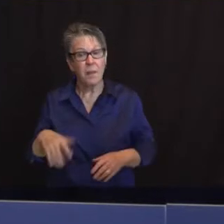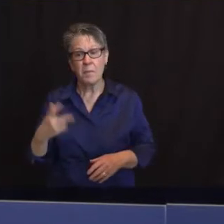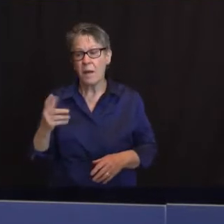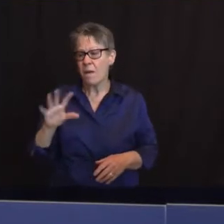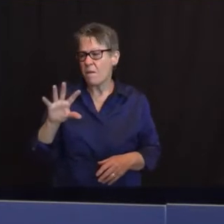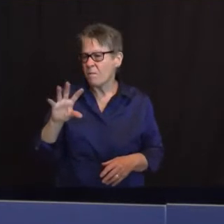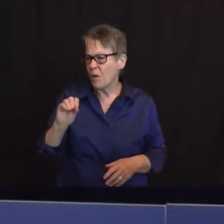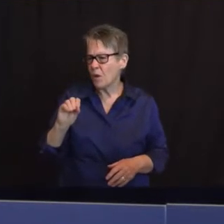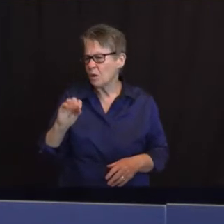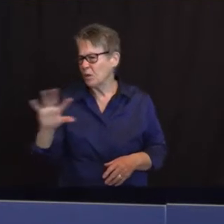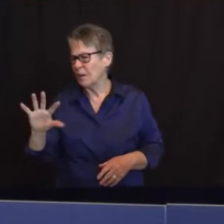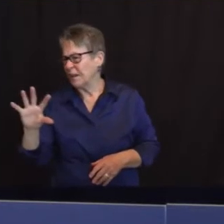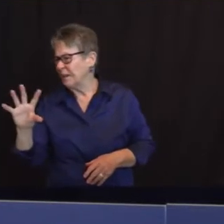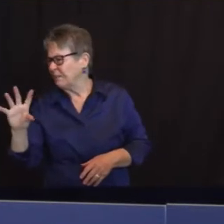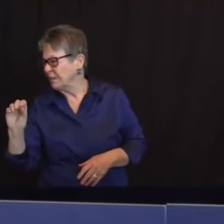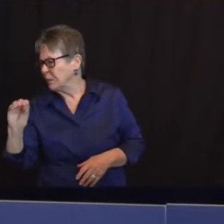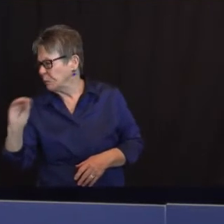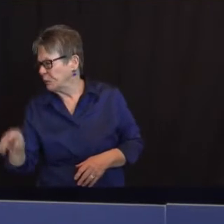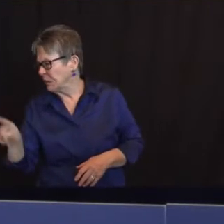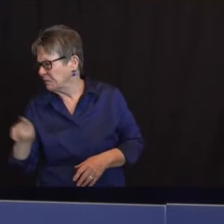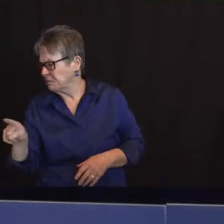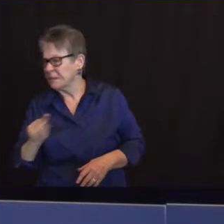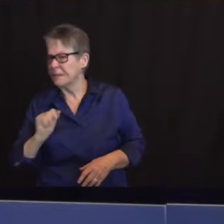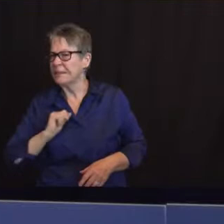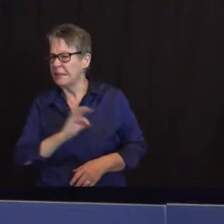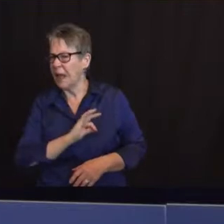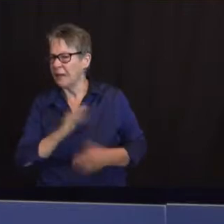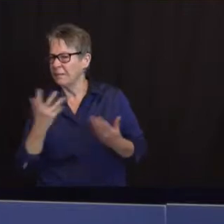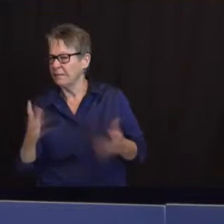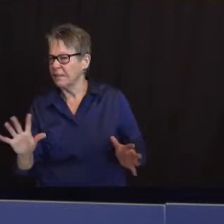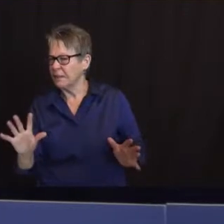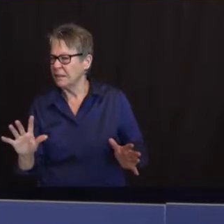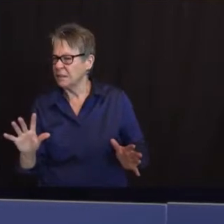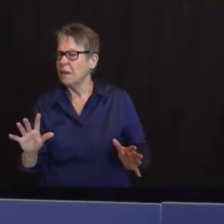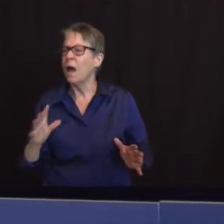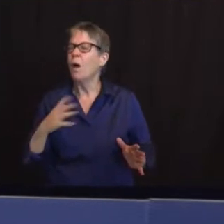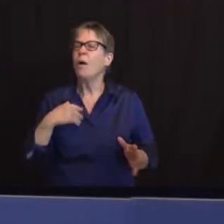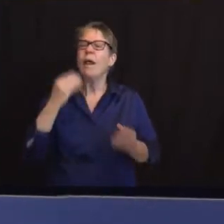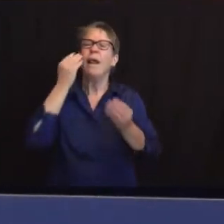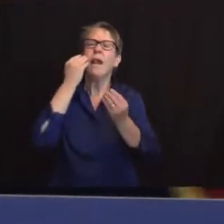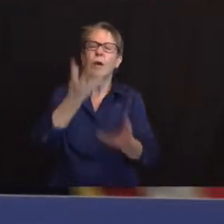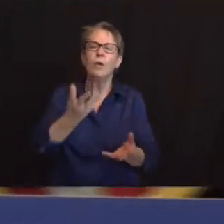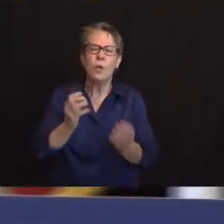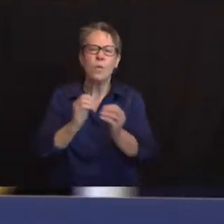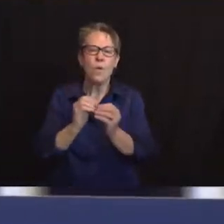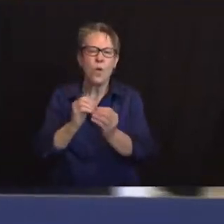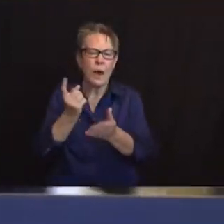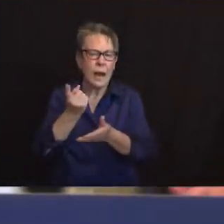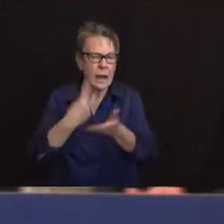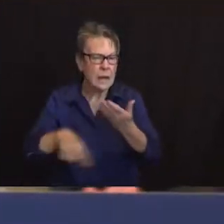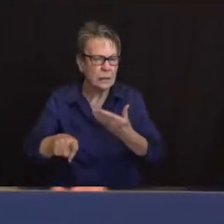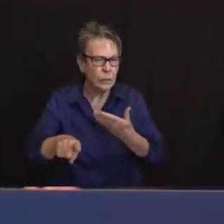this week. So we should have something more for you next week. Thank you. Matt, let's go to you.